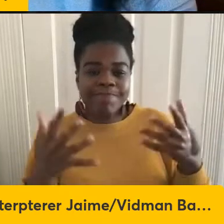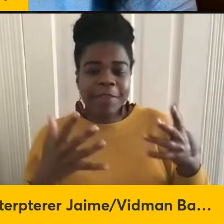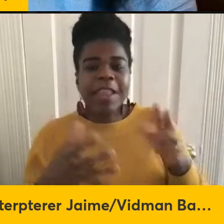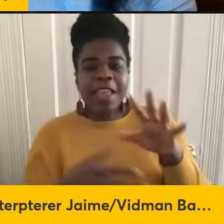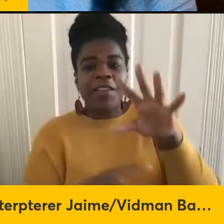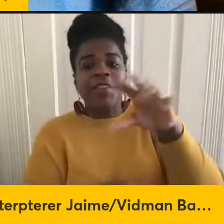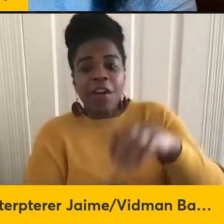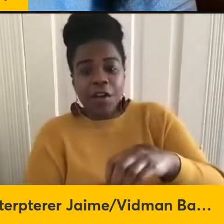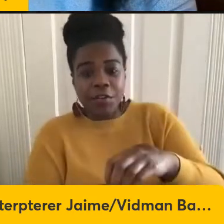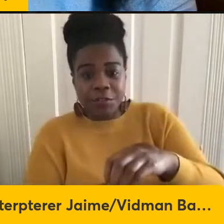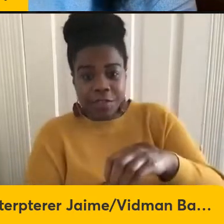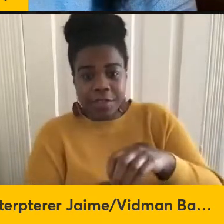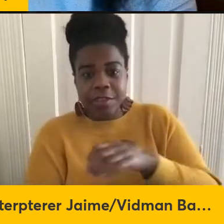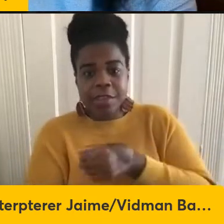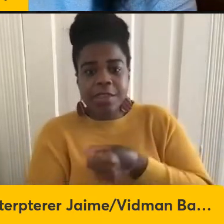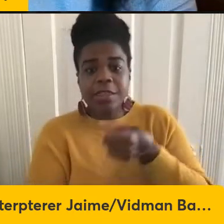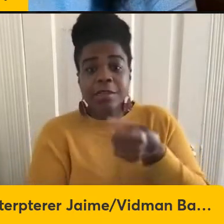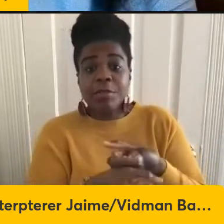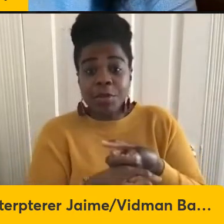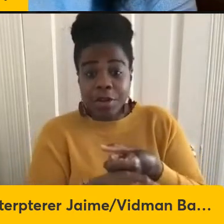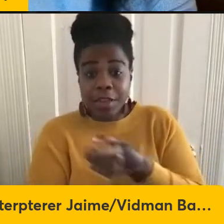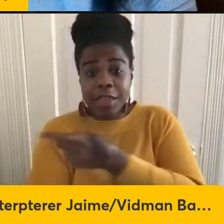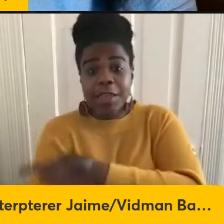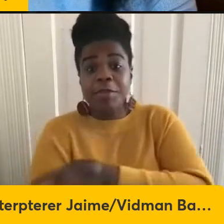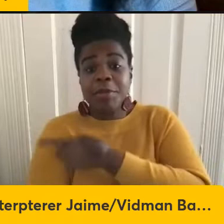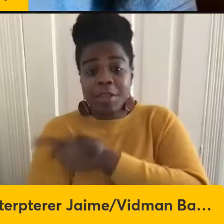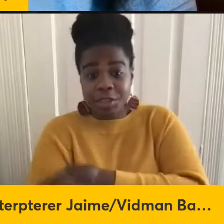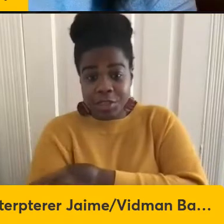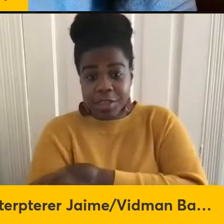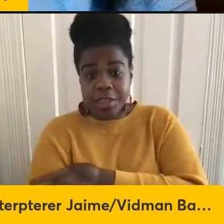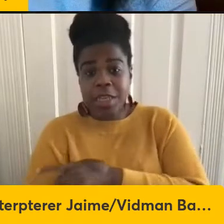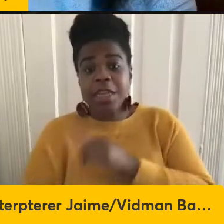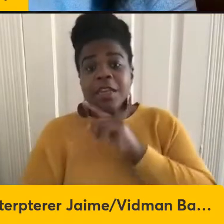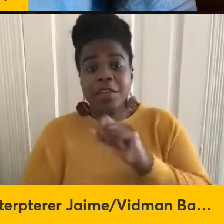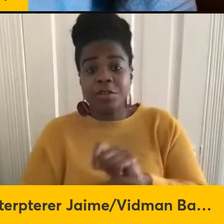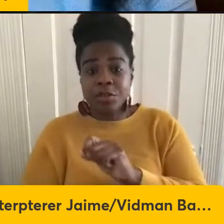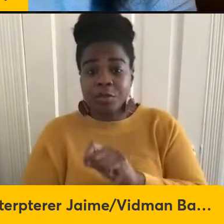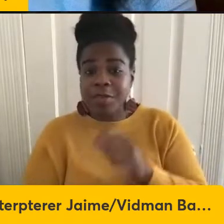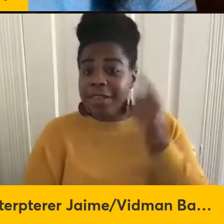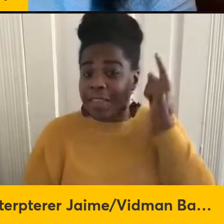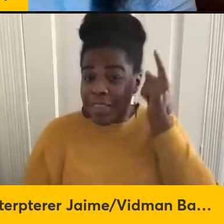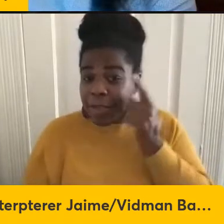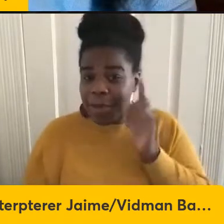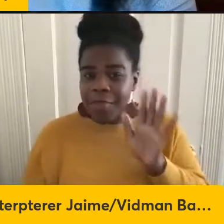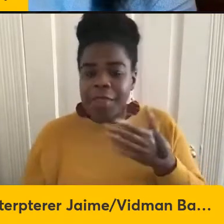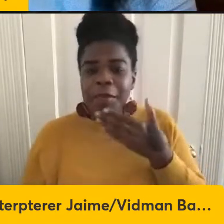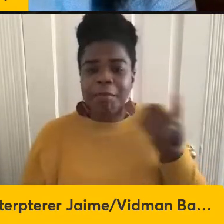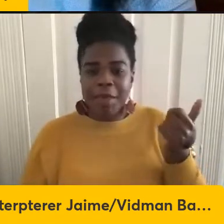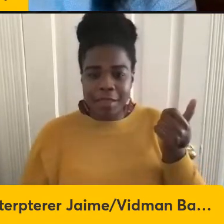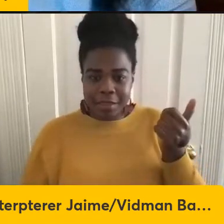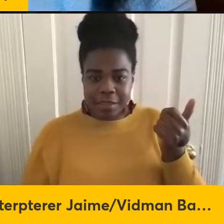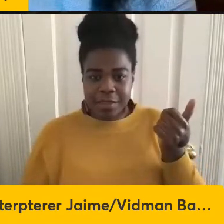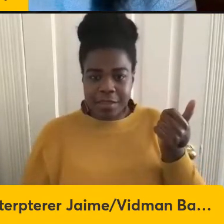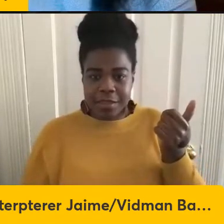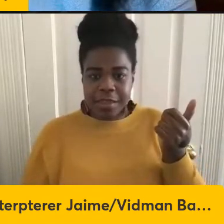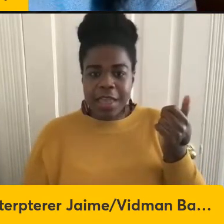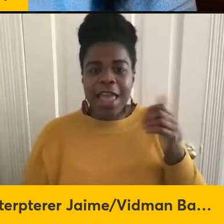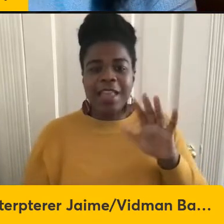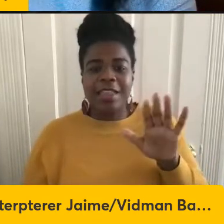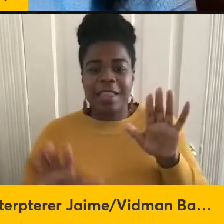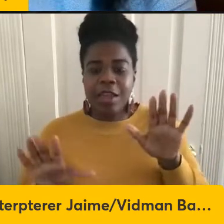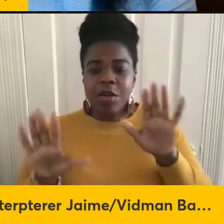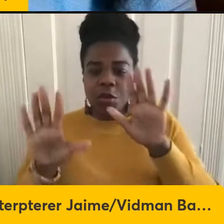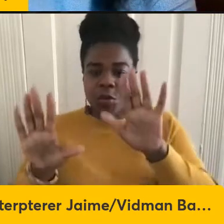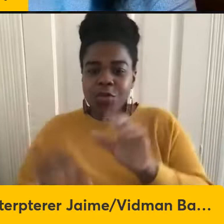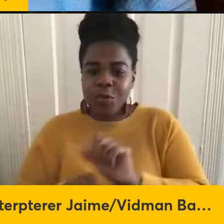involved in supporting patients and really considering their best interests as they do the wonderful work that they